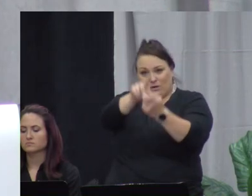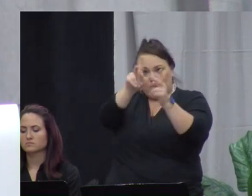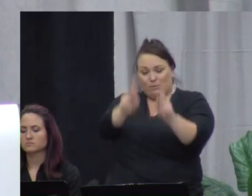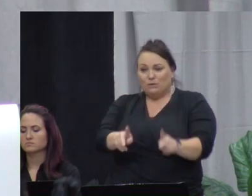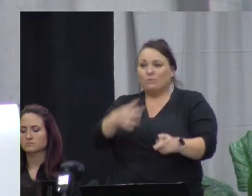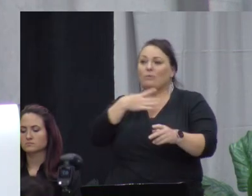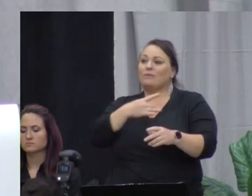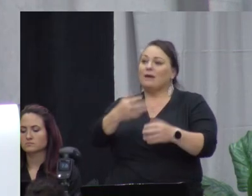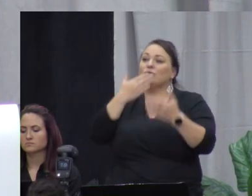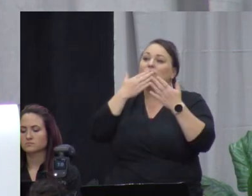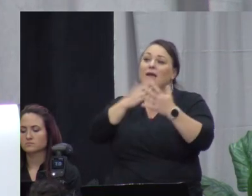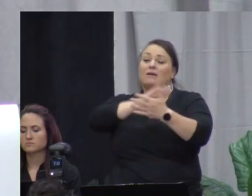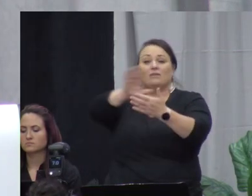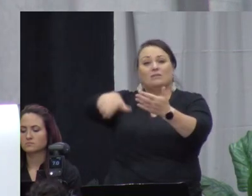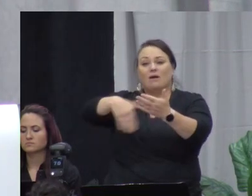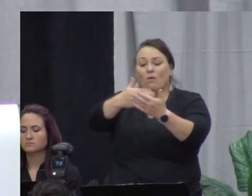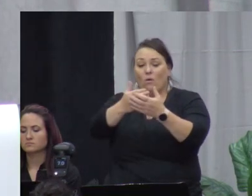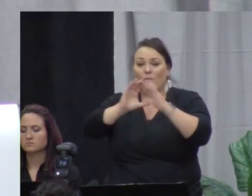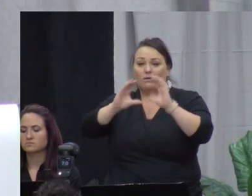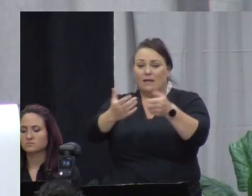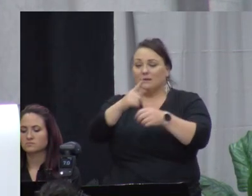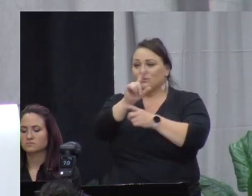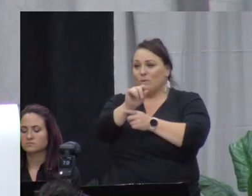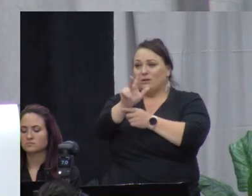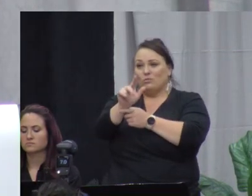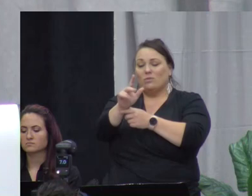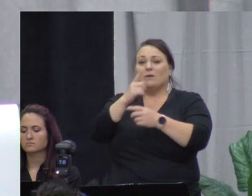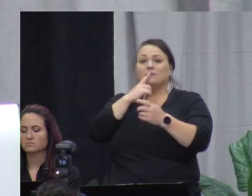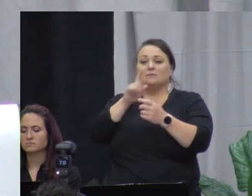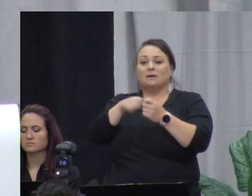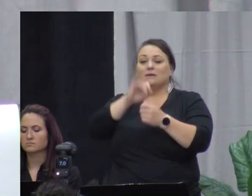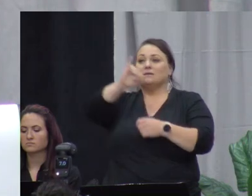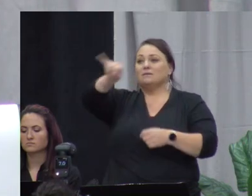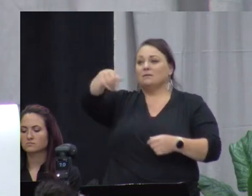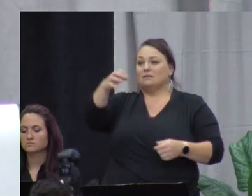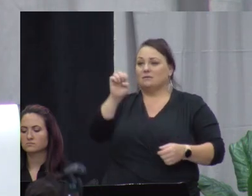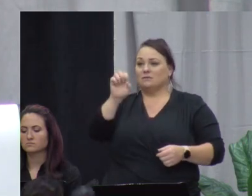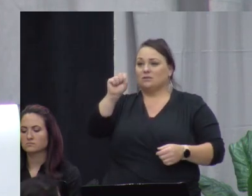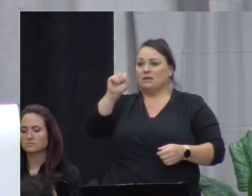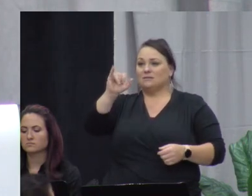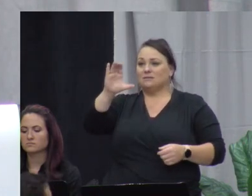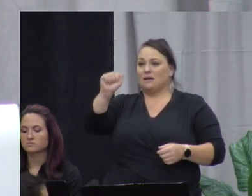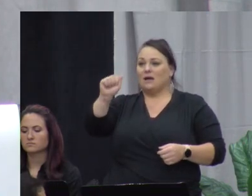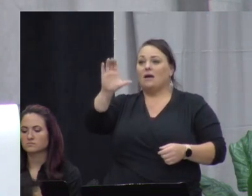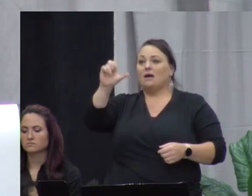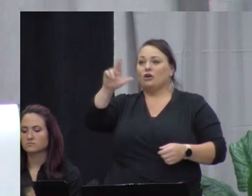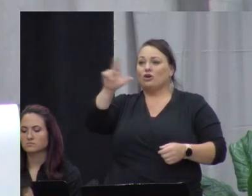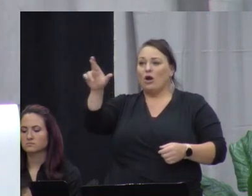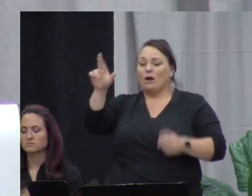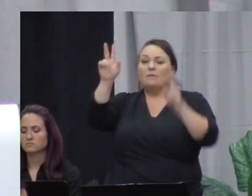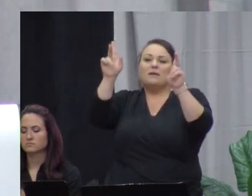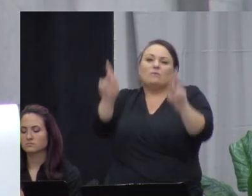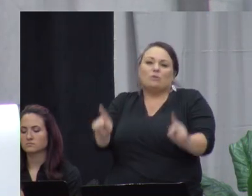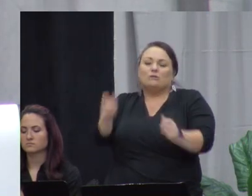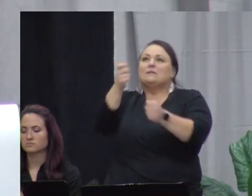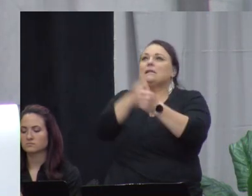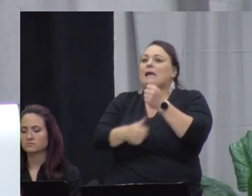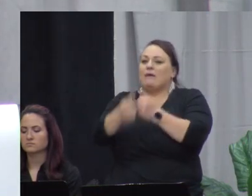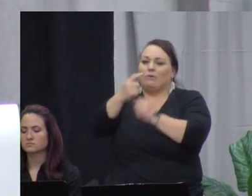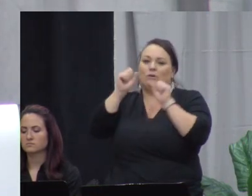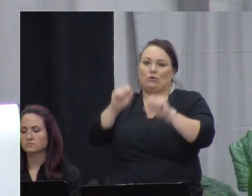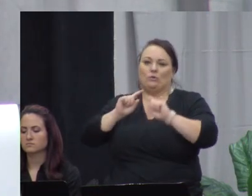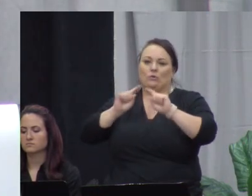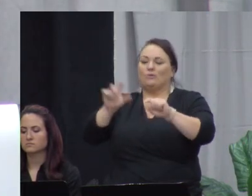on behalf of the entirety of the class of 2023 is Jessica Carr for being the person everybody could go to in